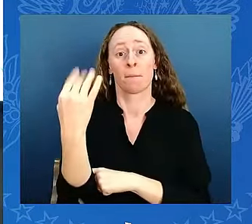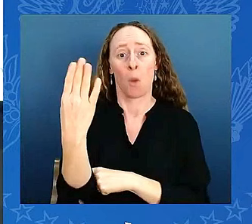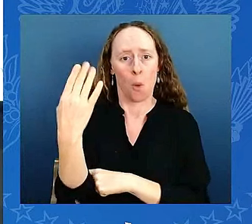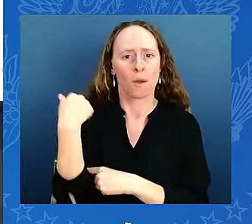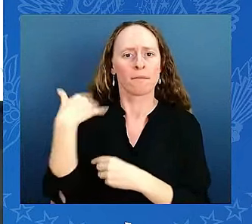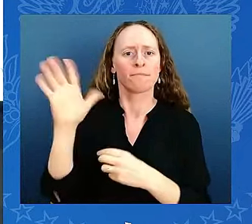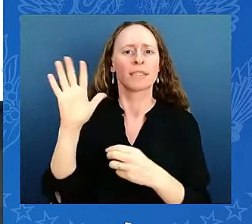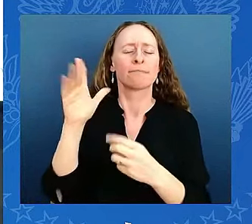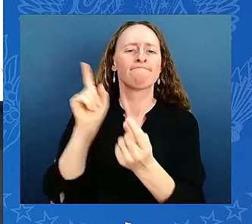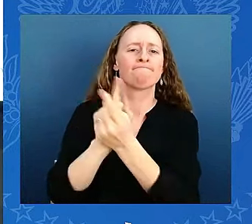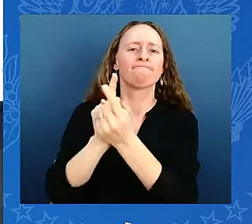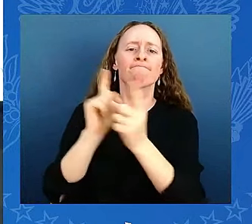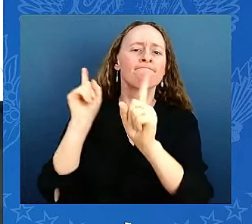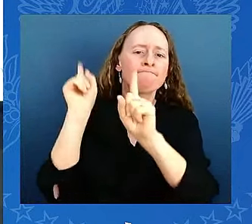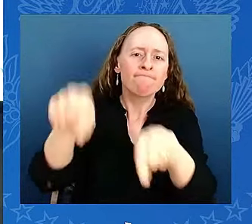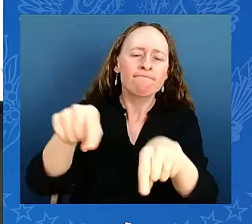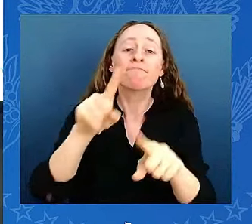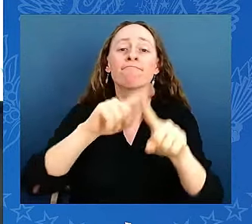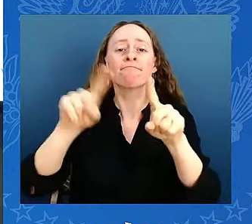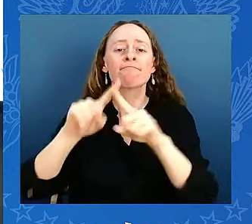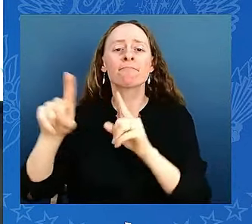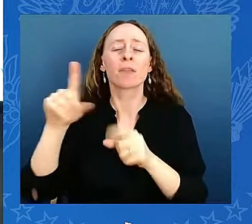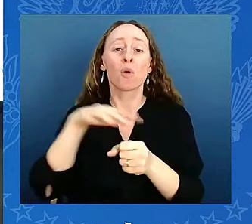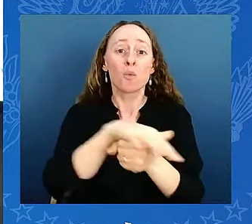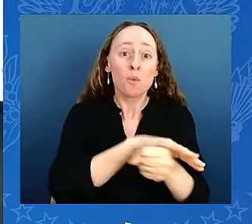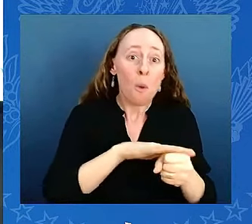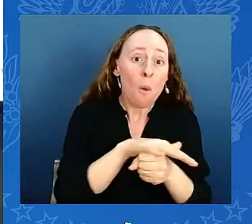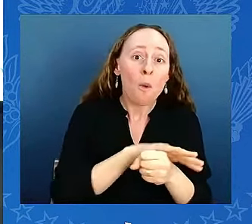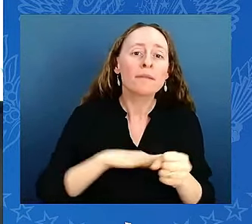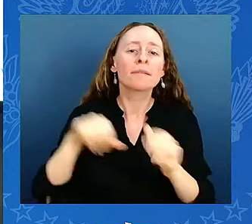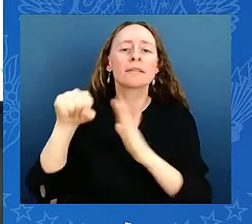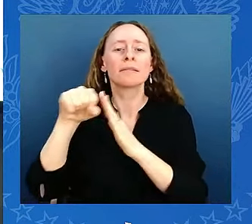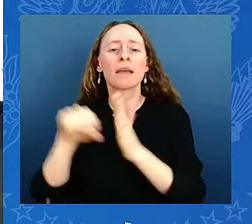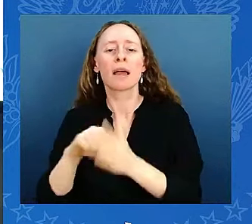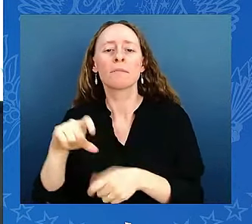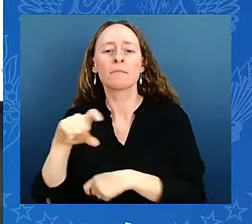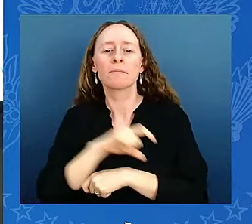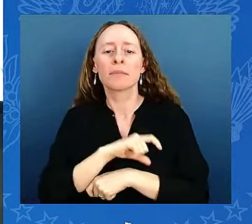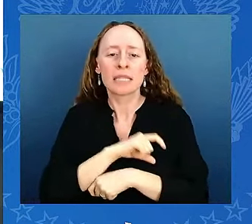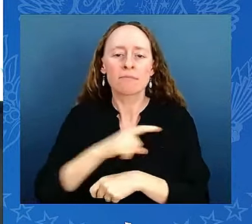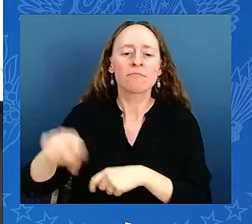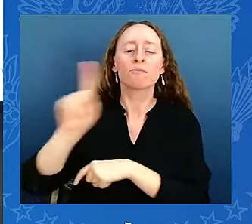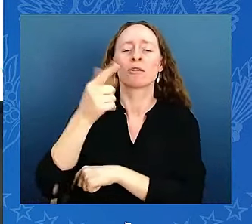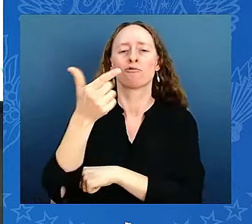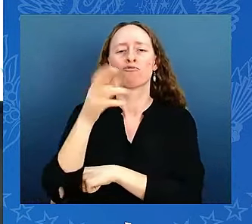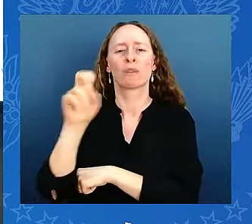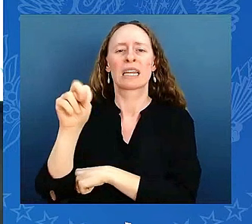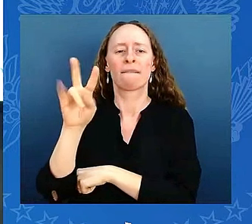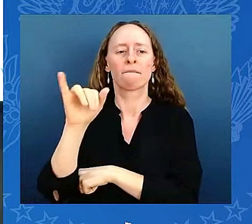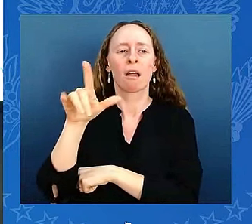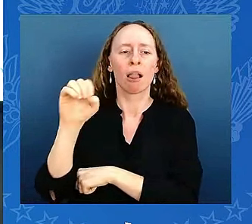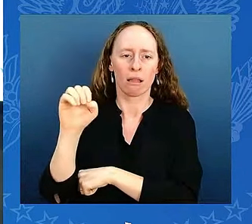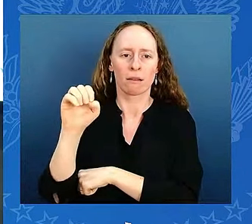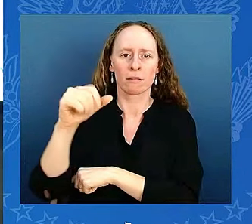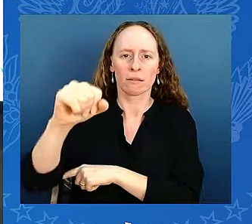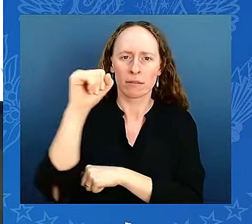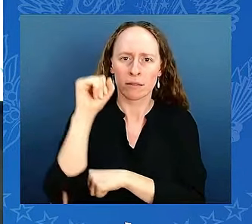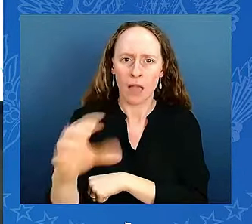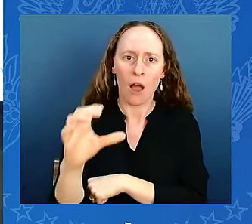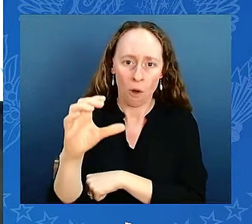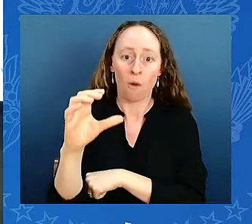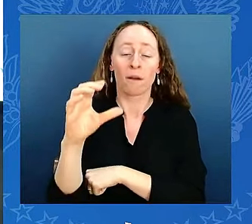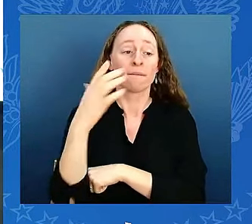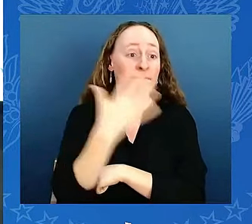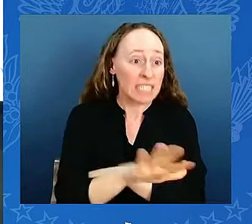South Carolina. Then I took an aerial tour of Western North Carolina, to survey the damage, and came